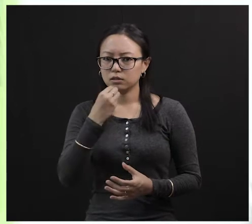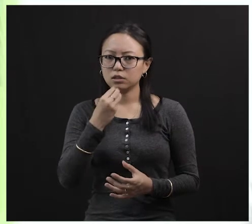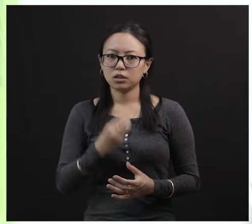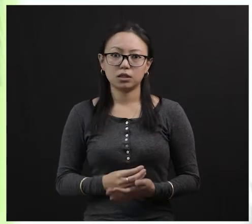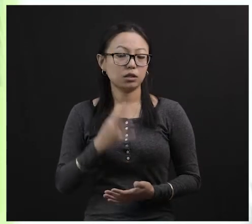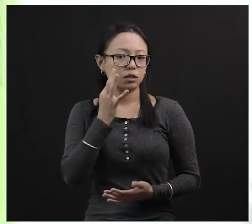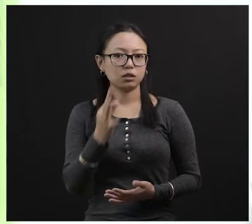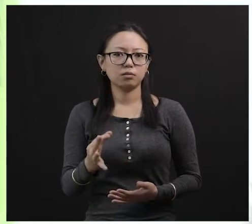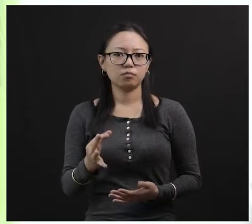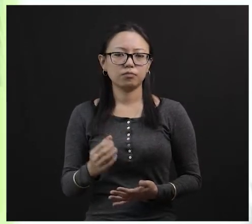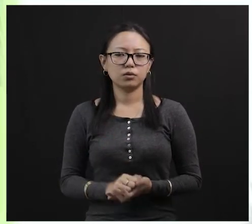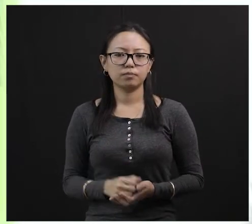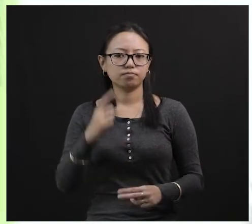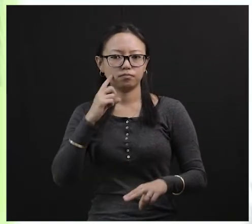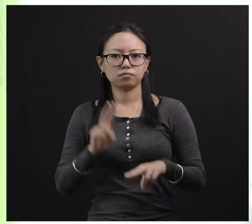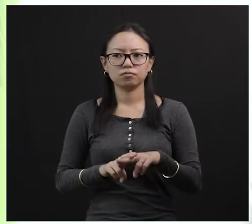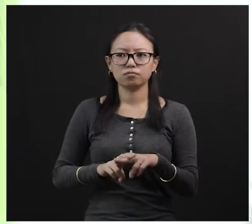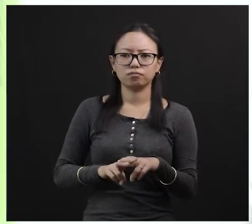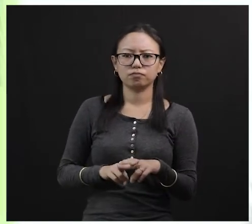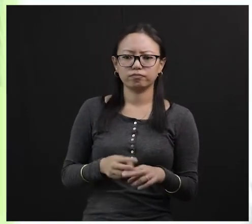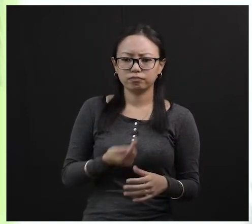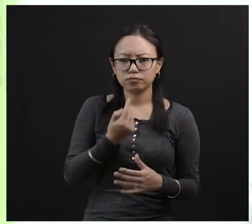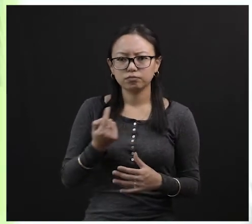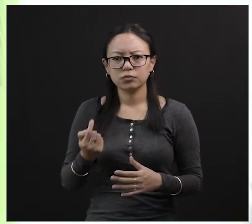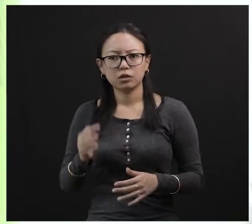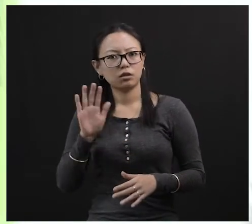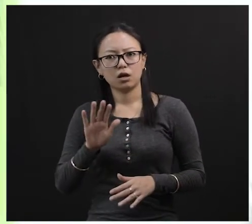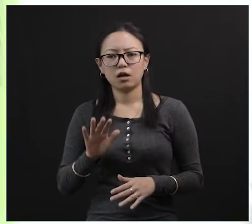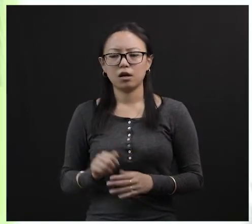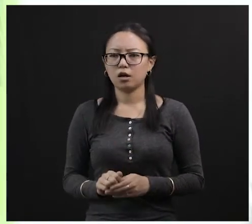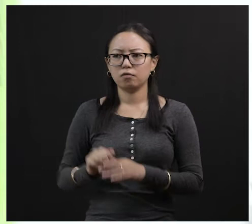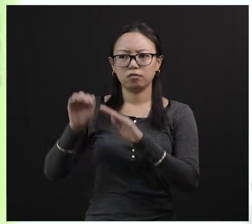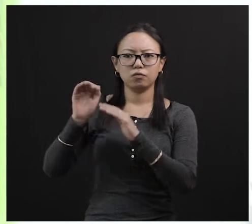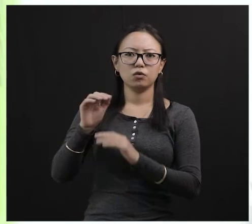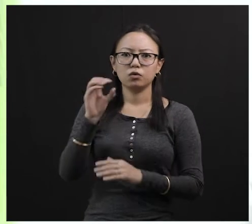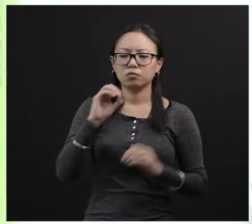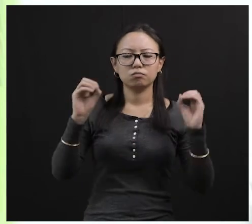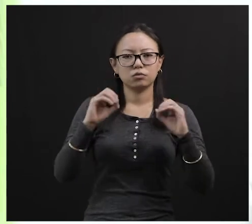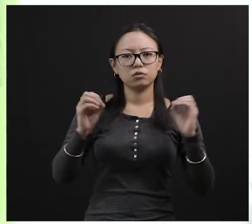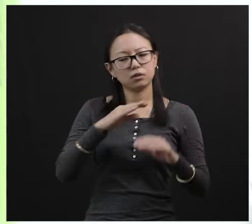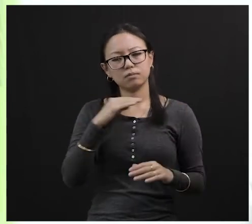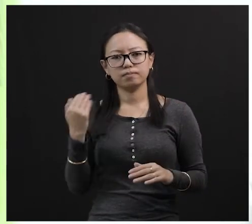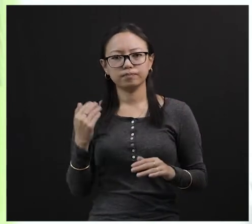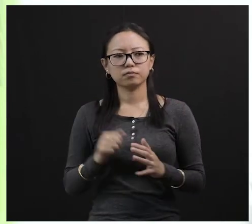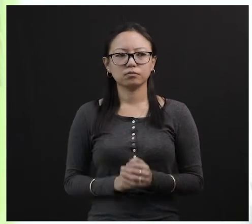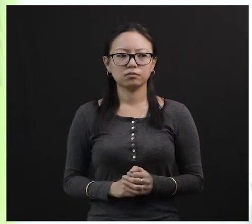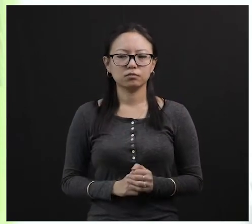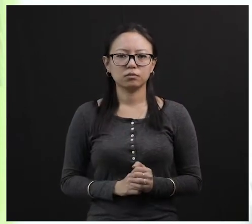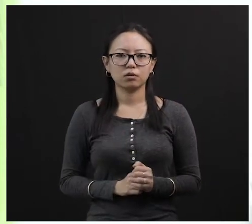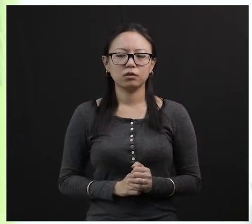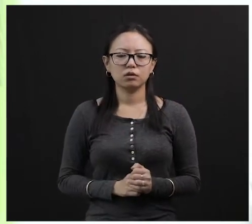that animals cannot live without these green plants. So the animals depend on the